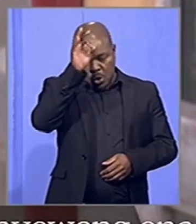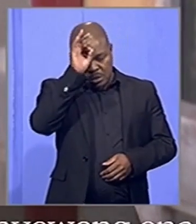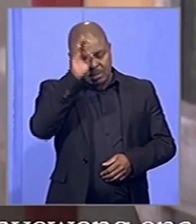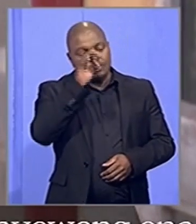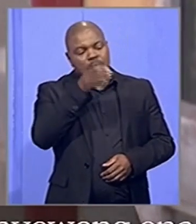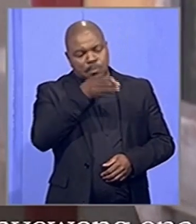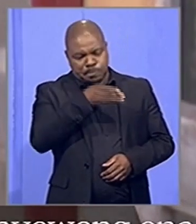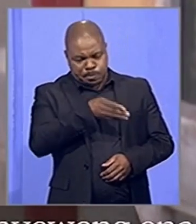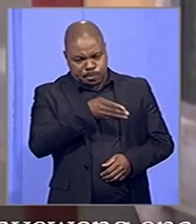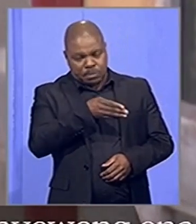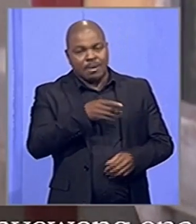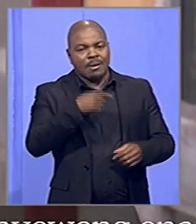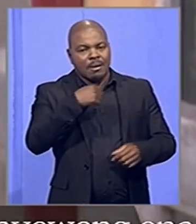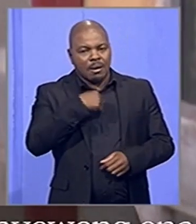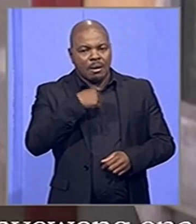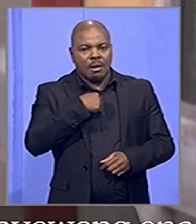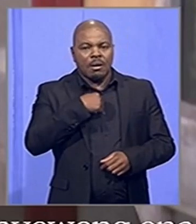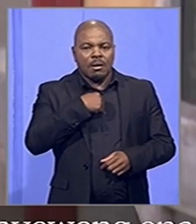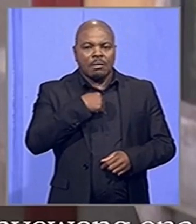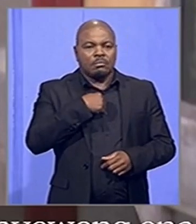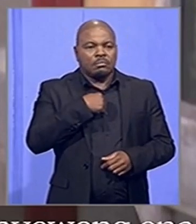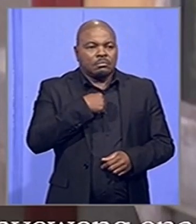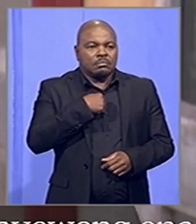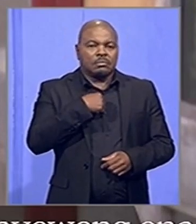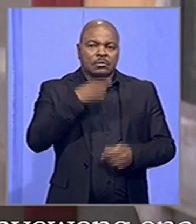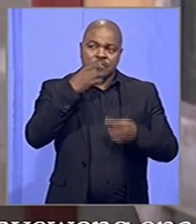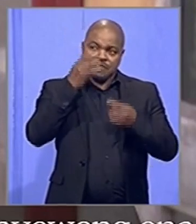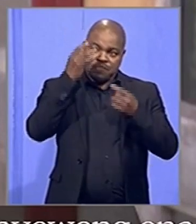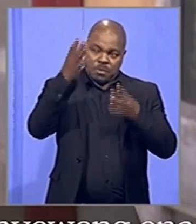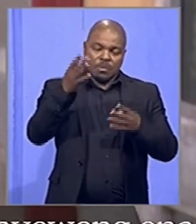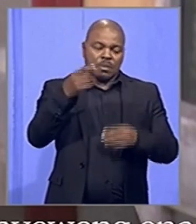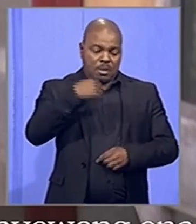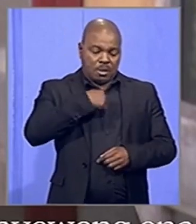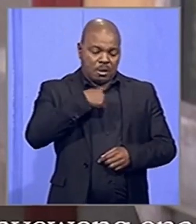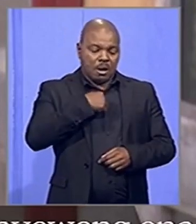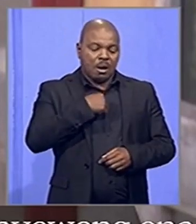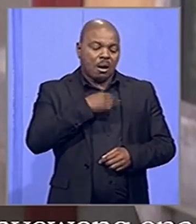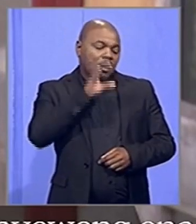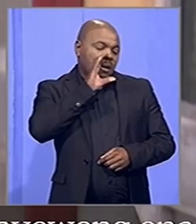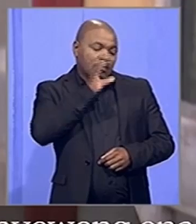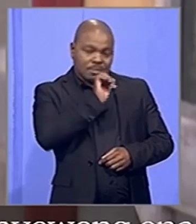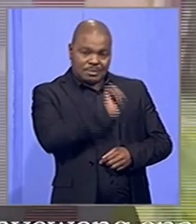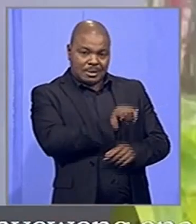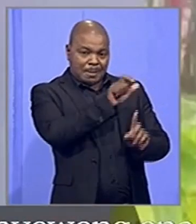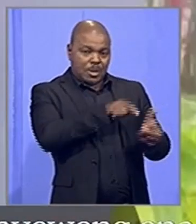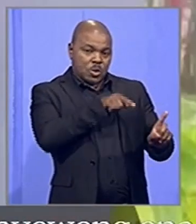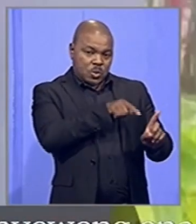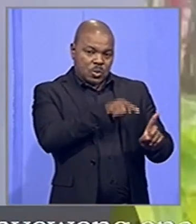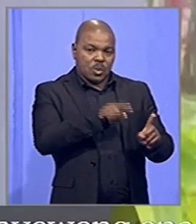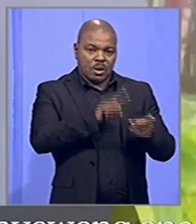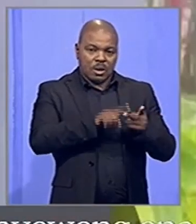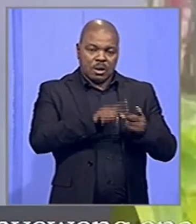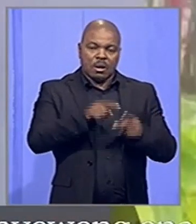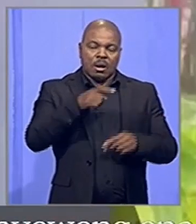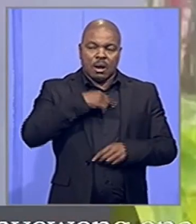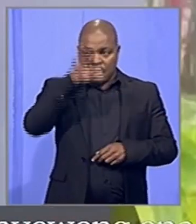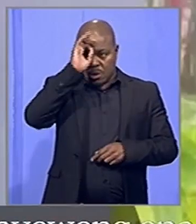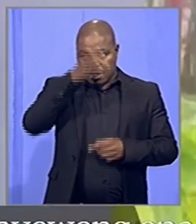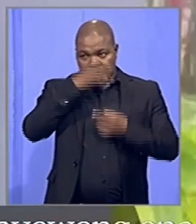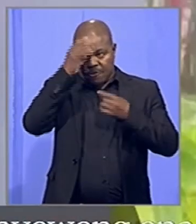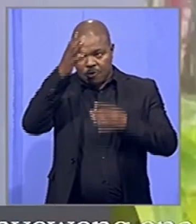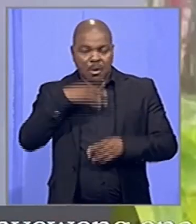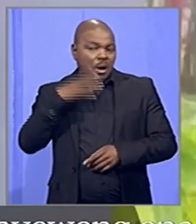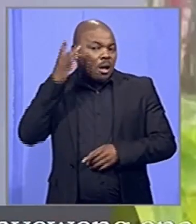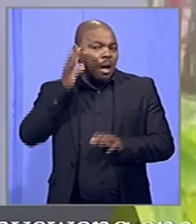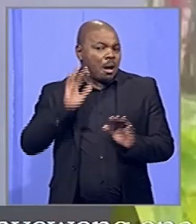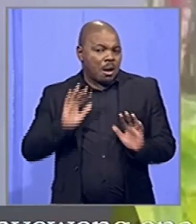were present and I alerted them that I was the victim's cousin. I had to explain to the officers how I heard of the